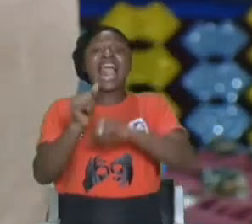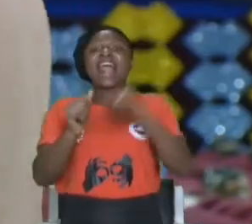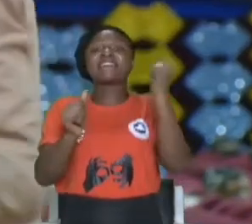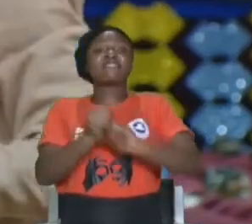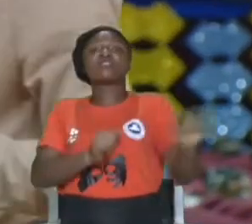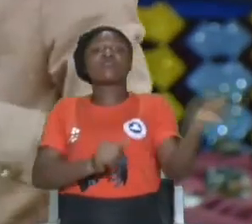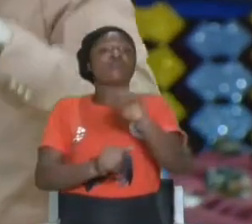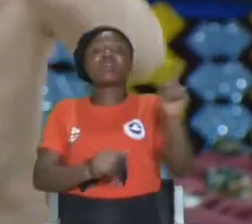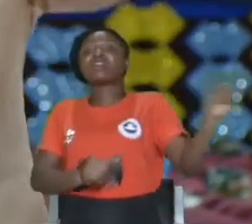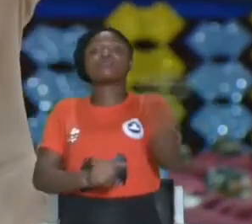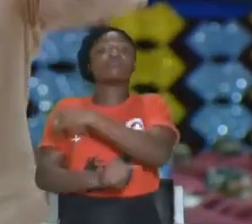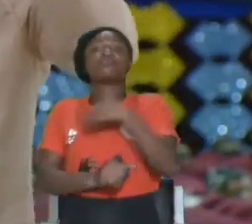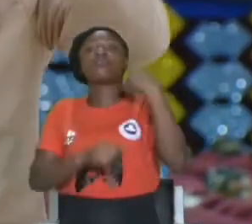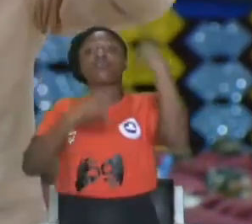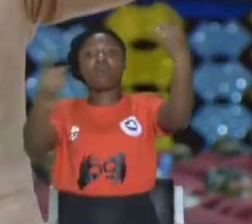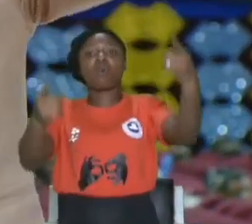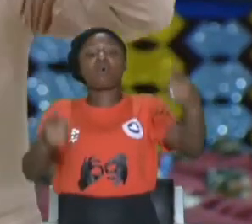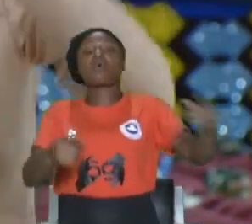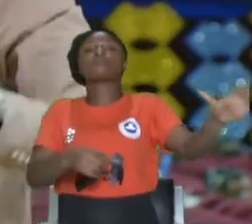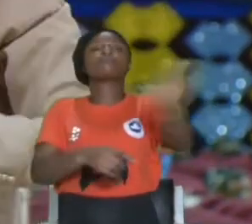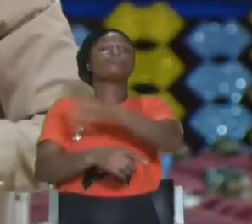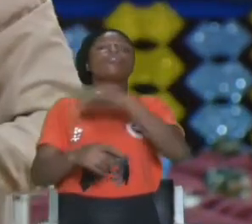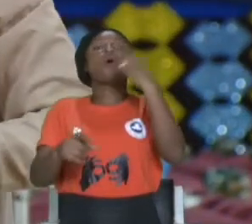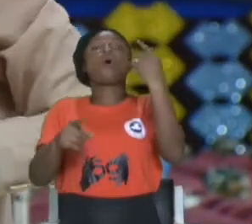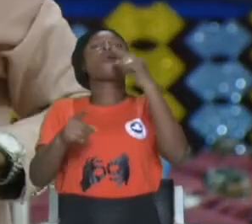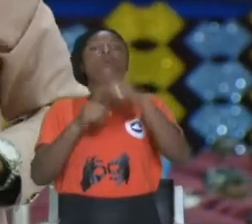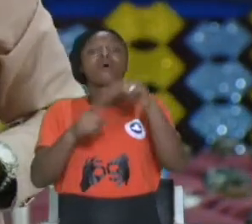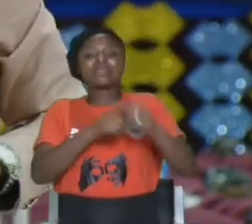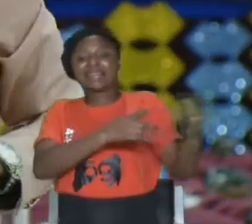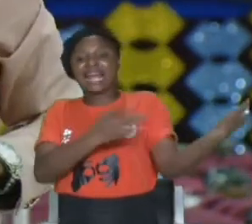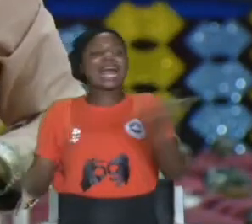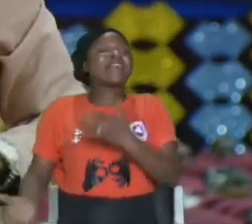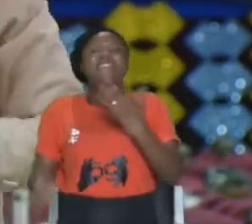everywhere you go, your words carry fire.